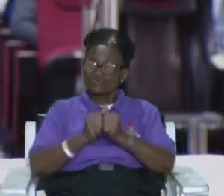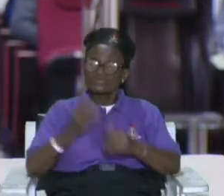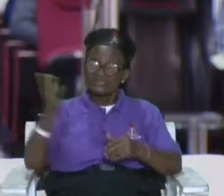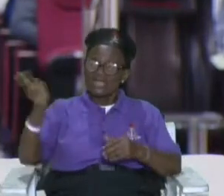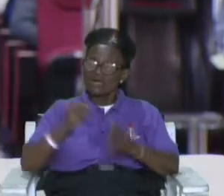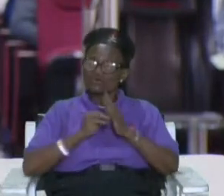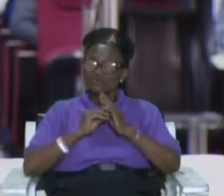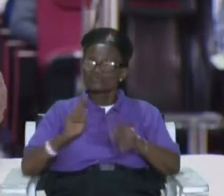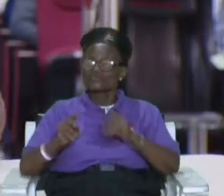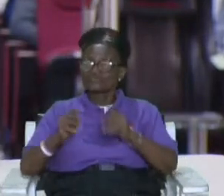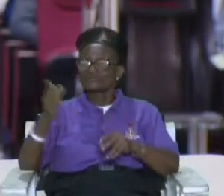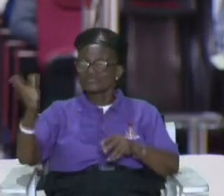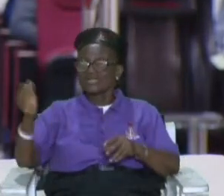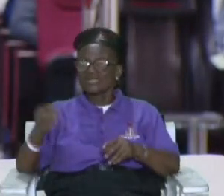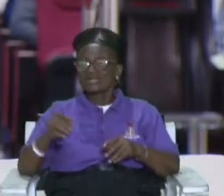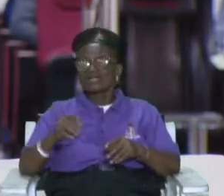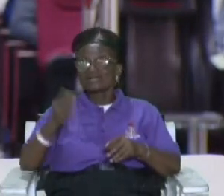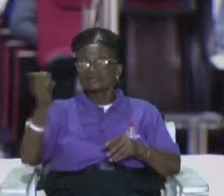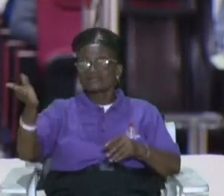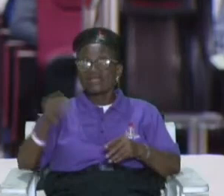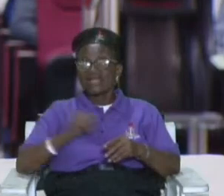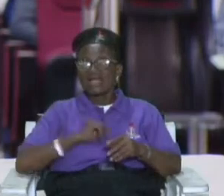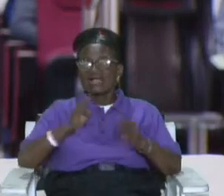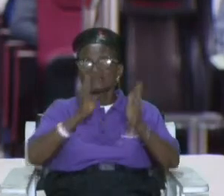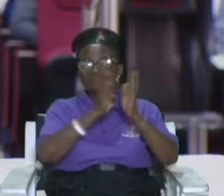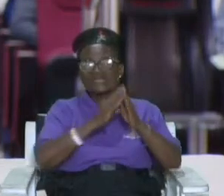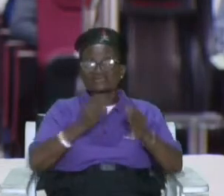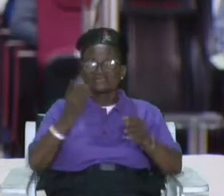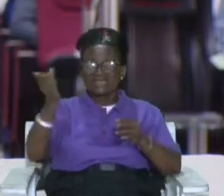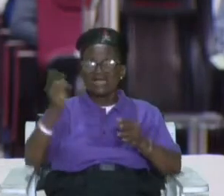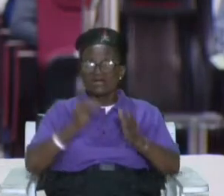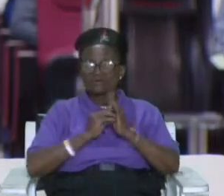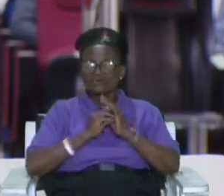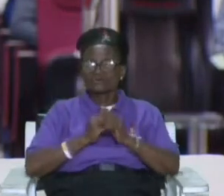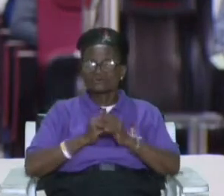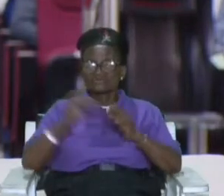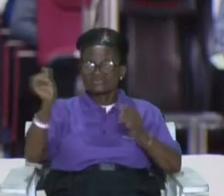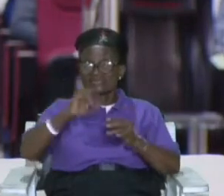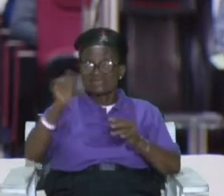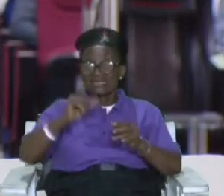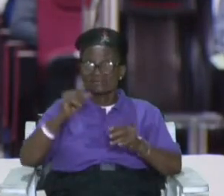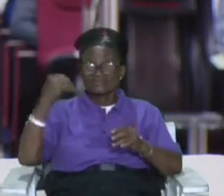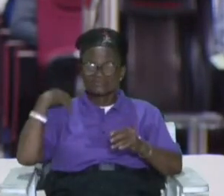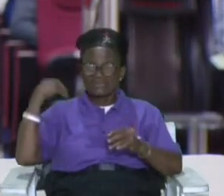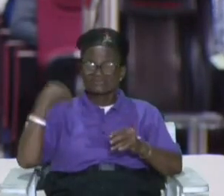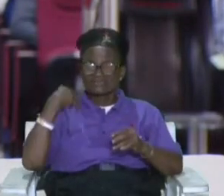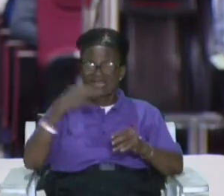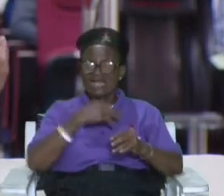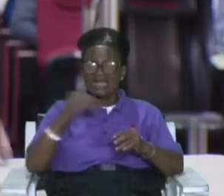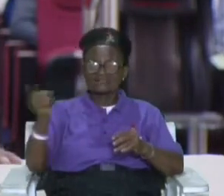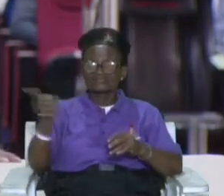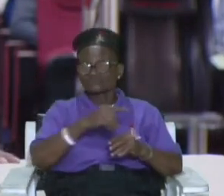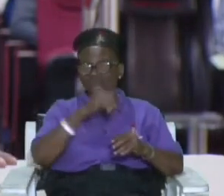And there I met their own games master, and